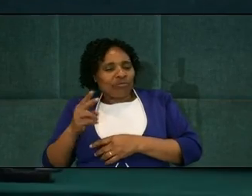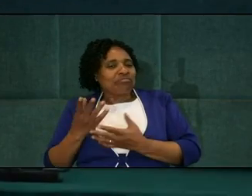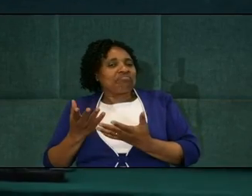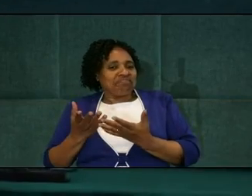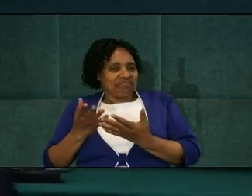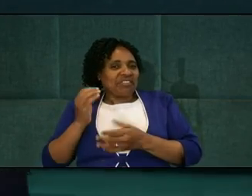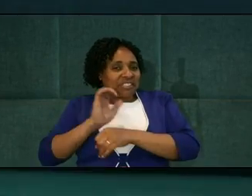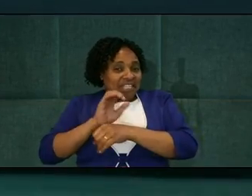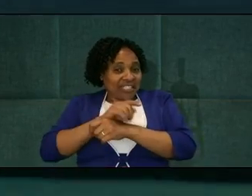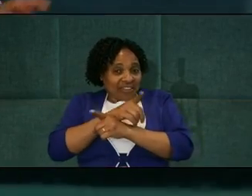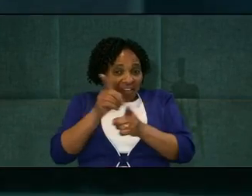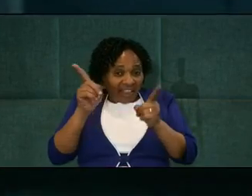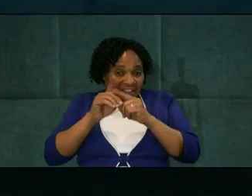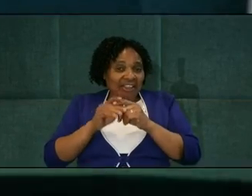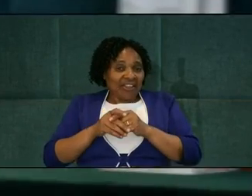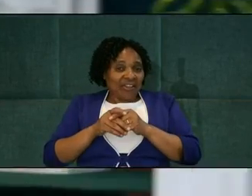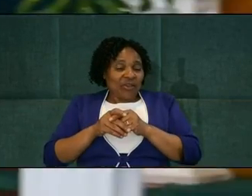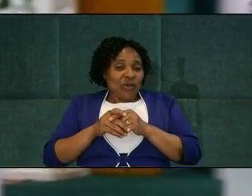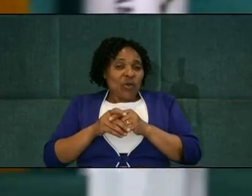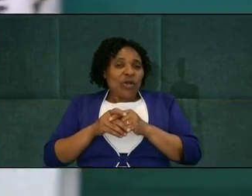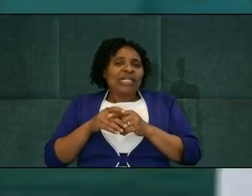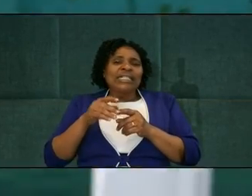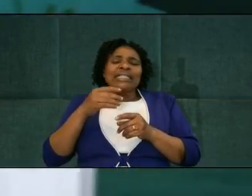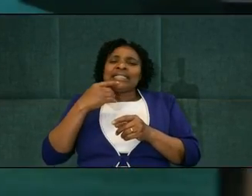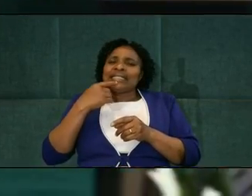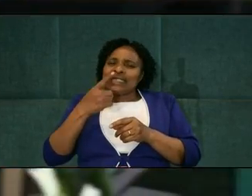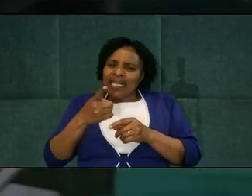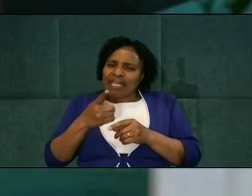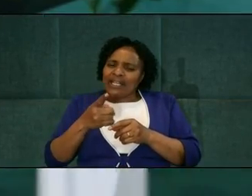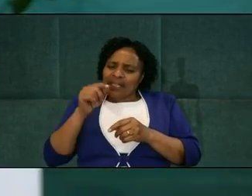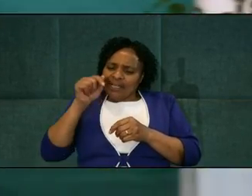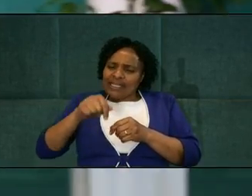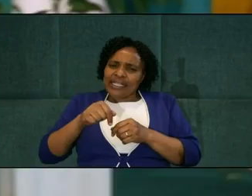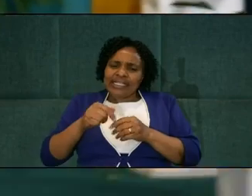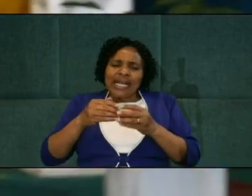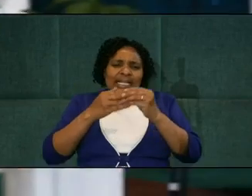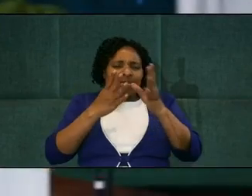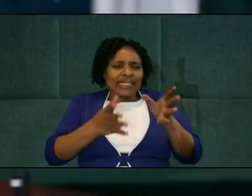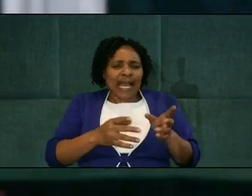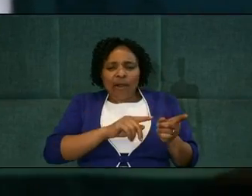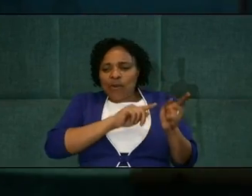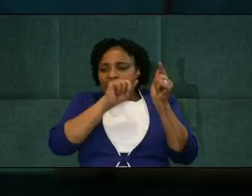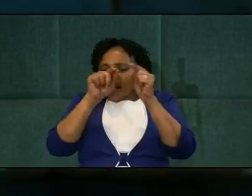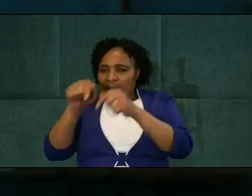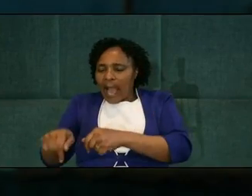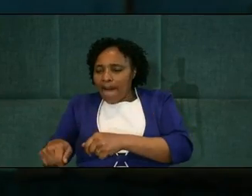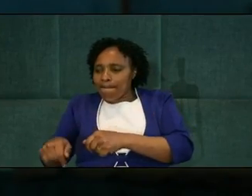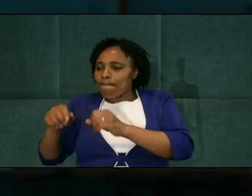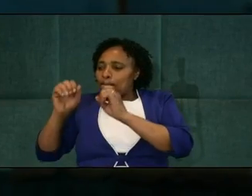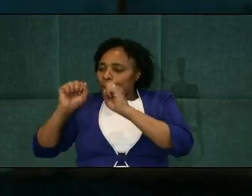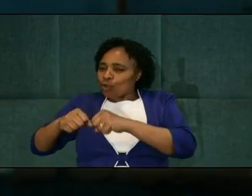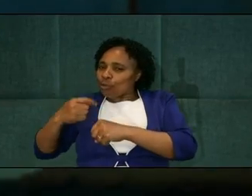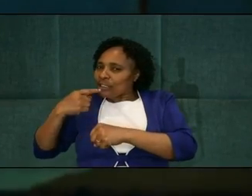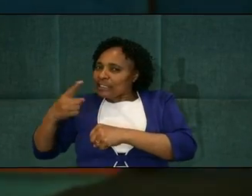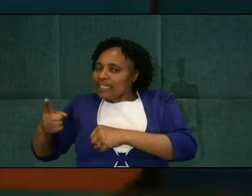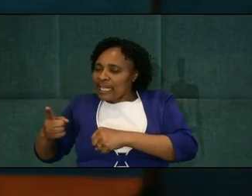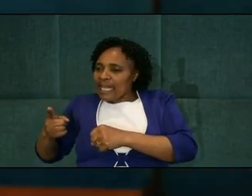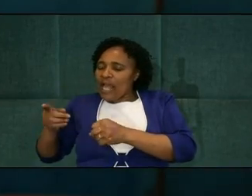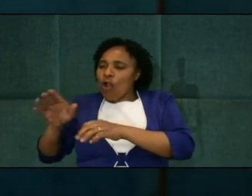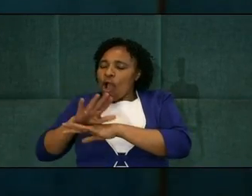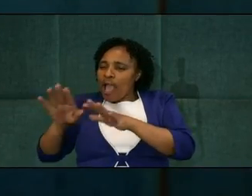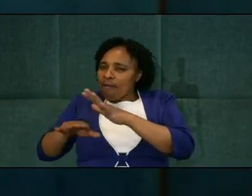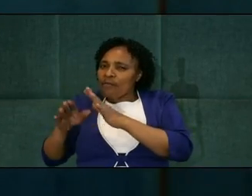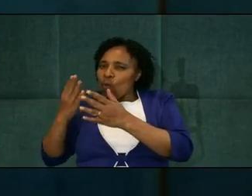church with me? Hey. So that when that leader come back and say, over there is red, everybody will believe him because